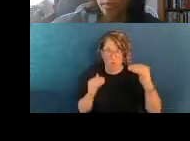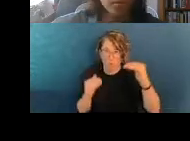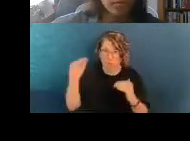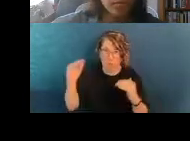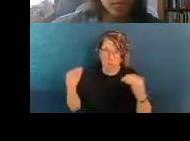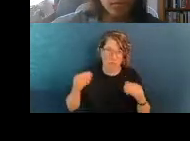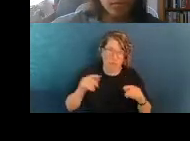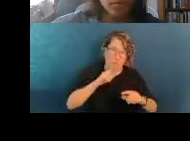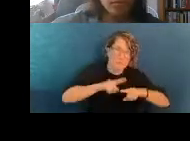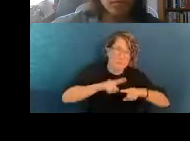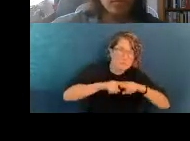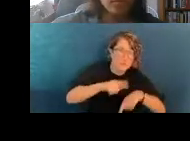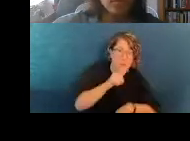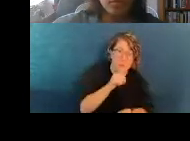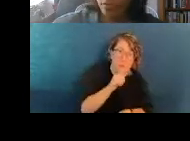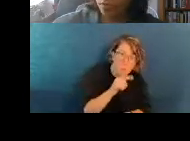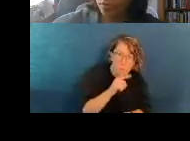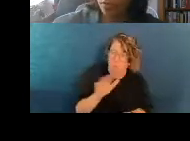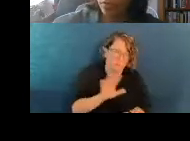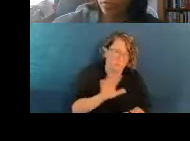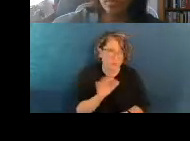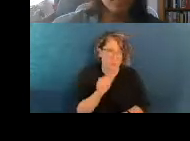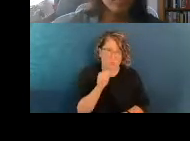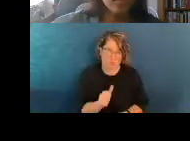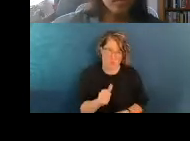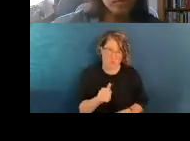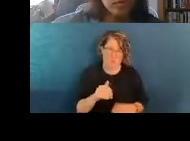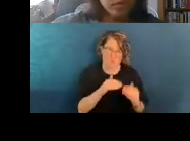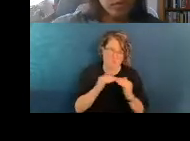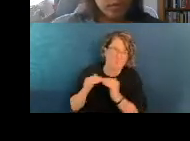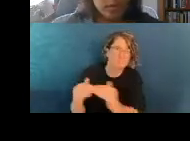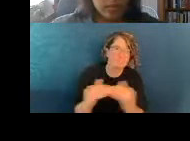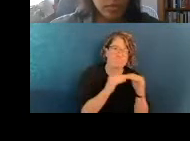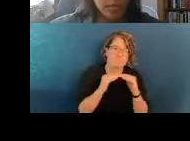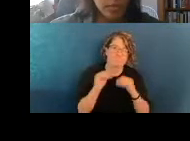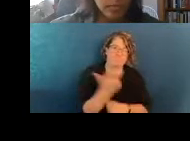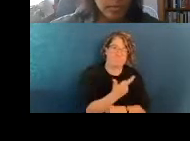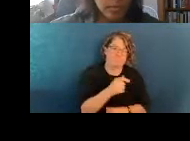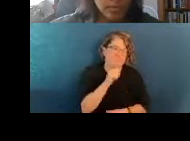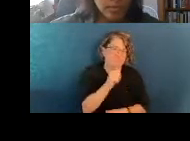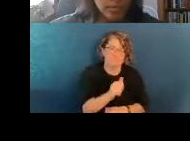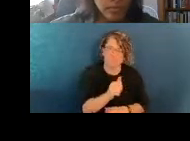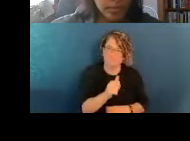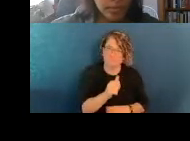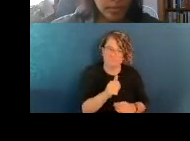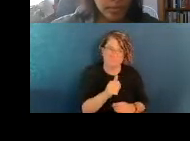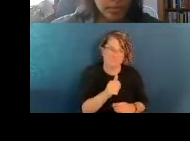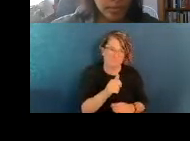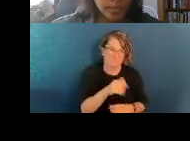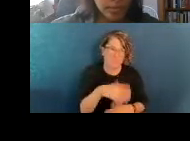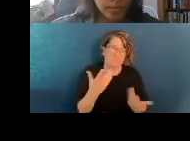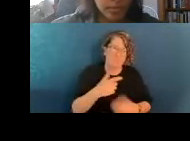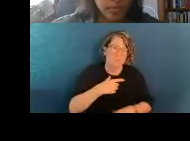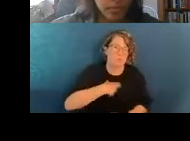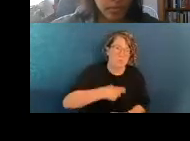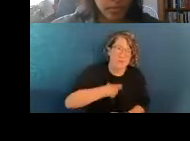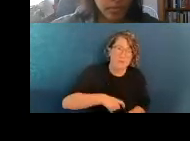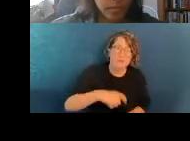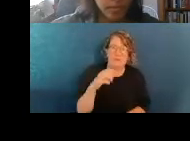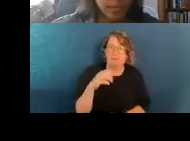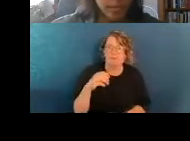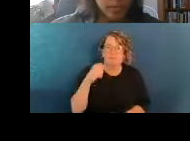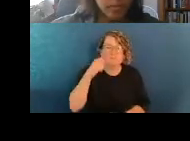personal characteristics such as gender, ethnicity, geographic location, and socioeconomic